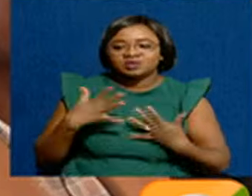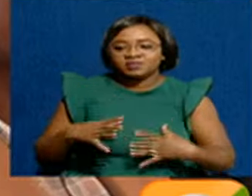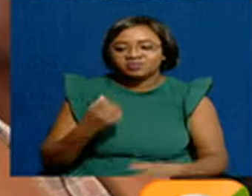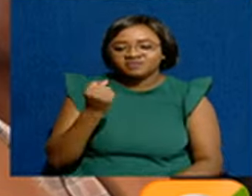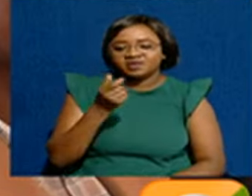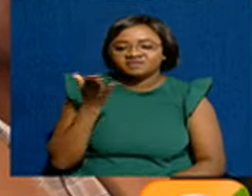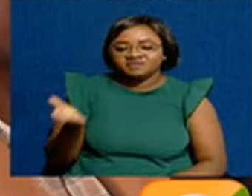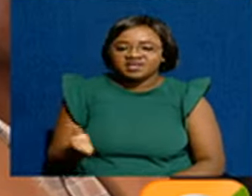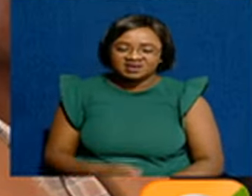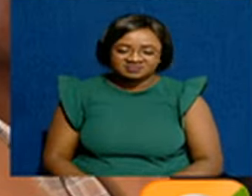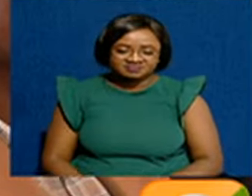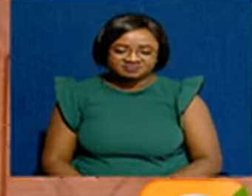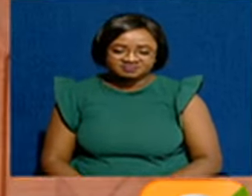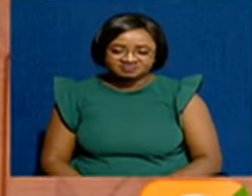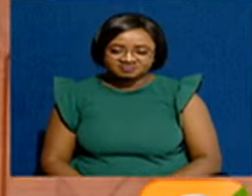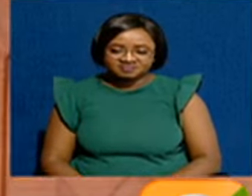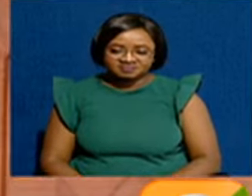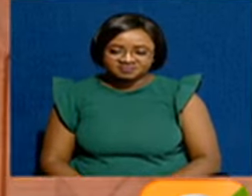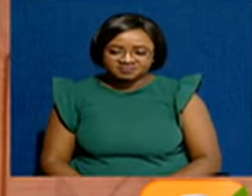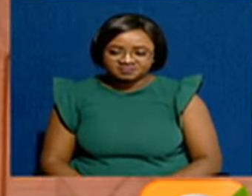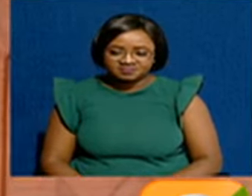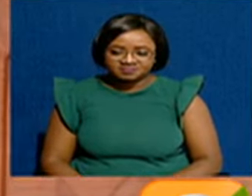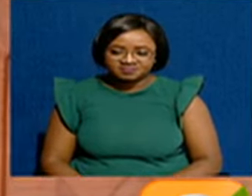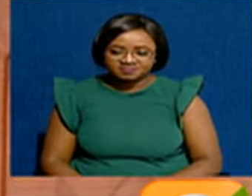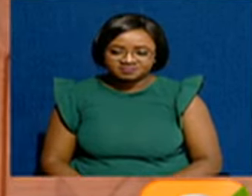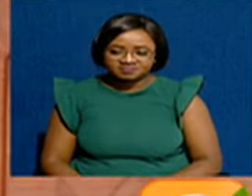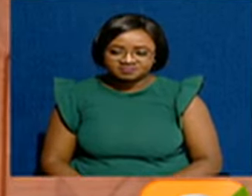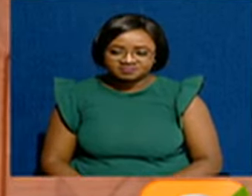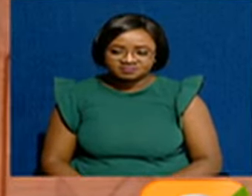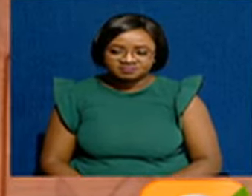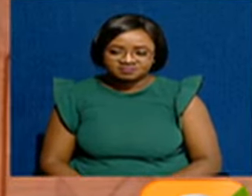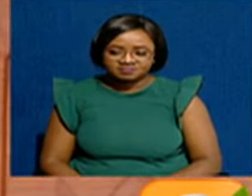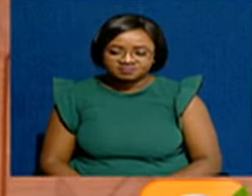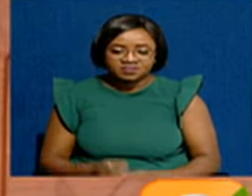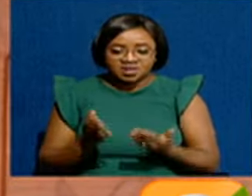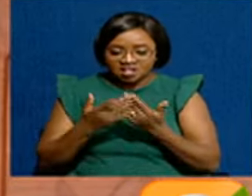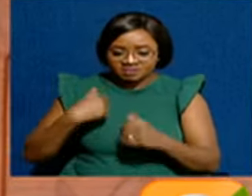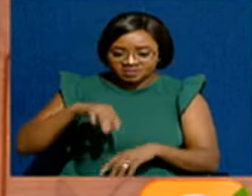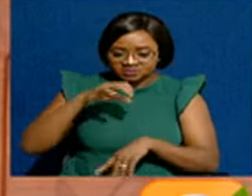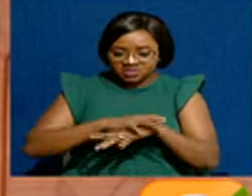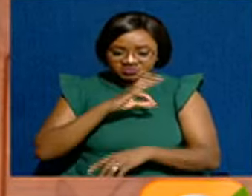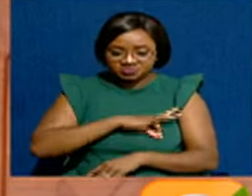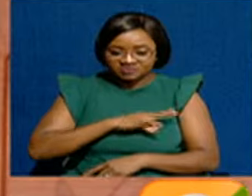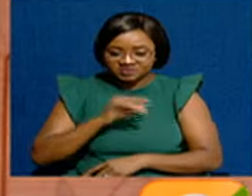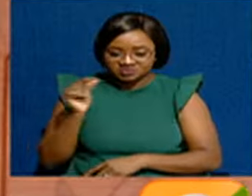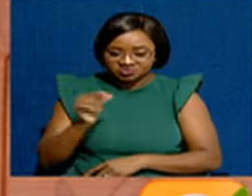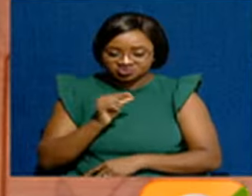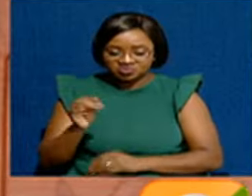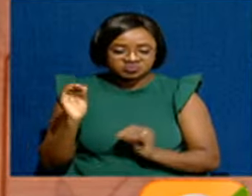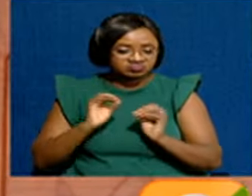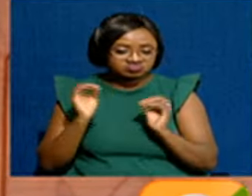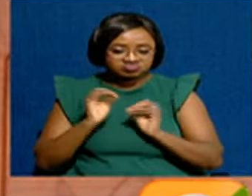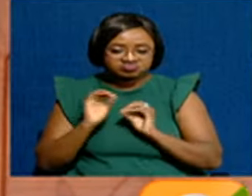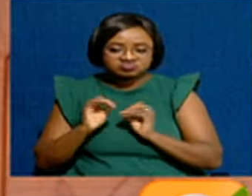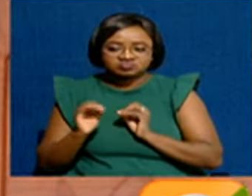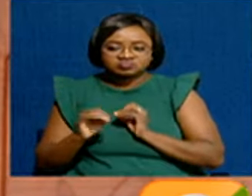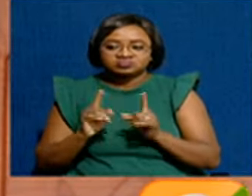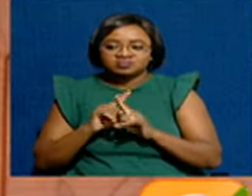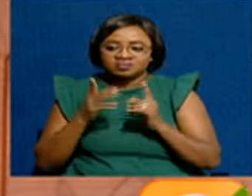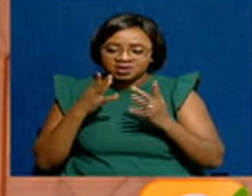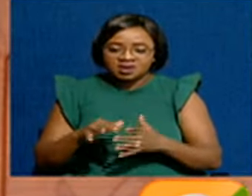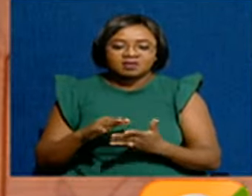people. And then let us amortize the payment we would have wanted from them over 3 to 5 years. And it has